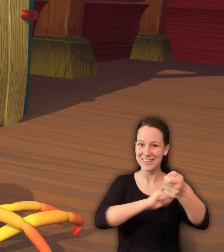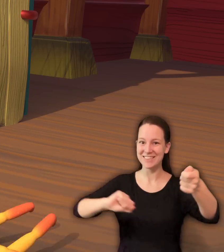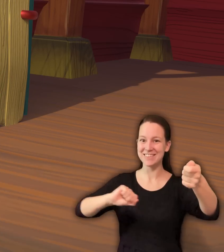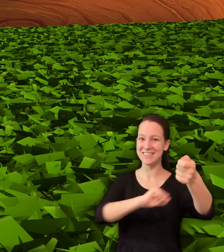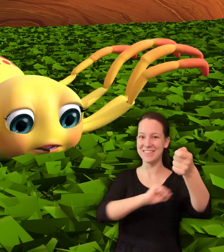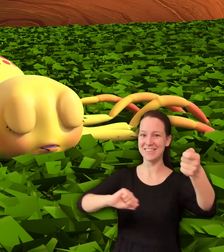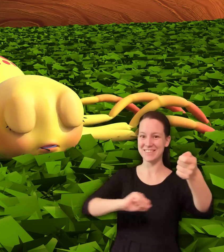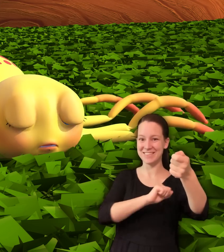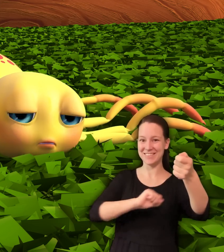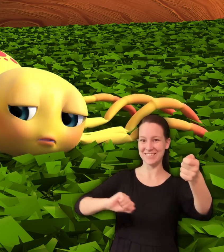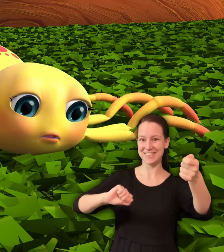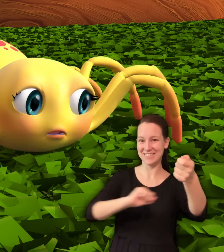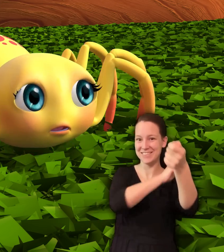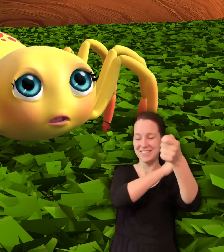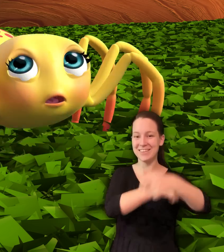l